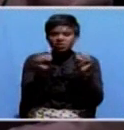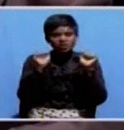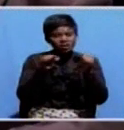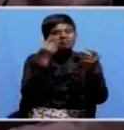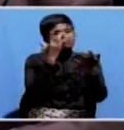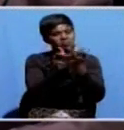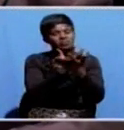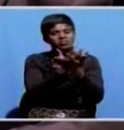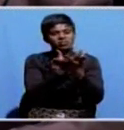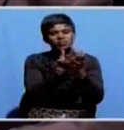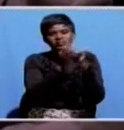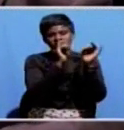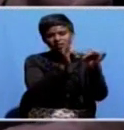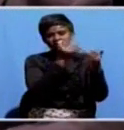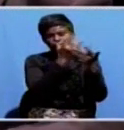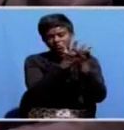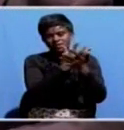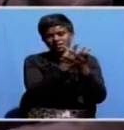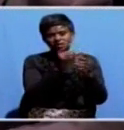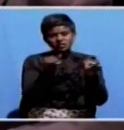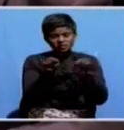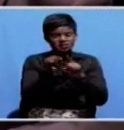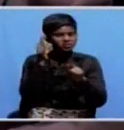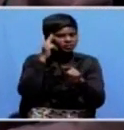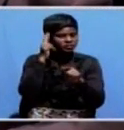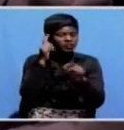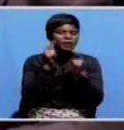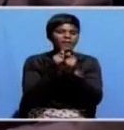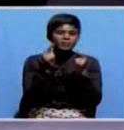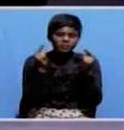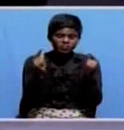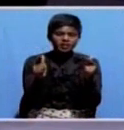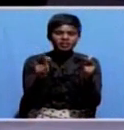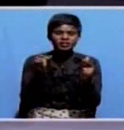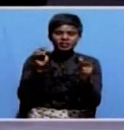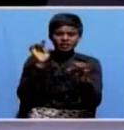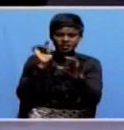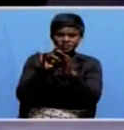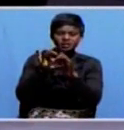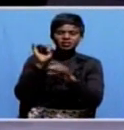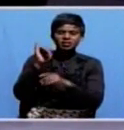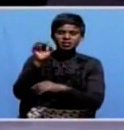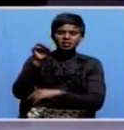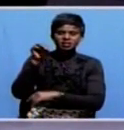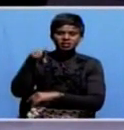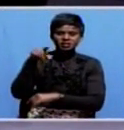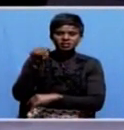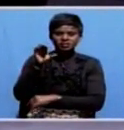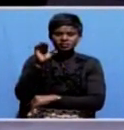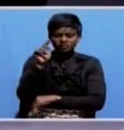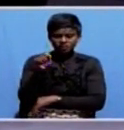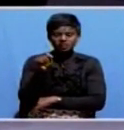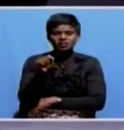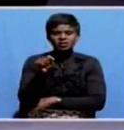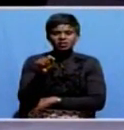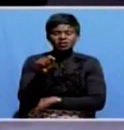in jail. And you remember, this was the biggest impact yeah, on his legacy, the biggest dent. yes. Will it